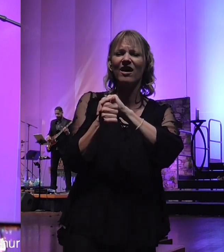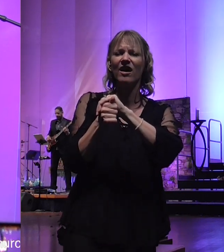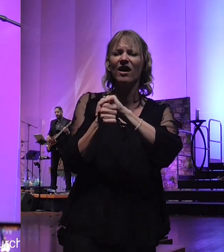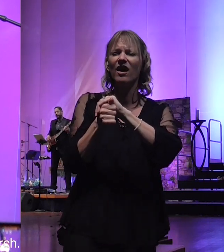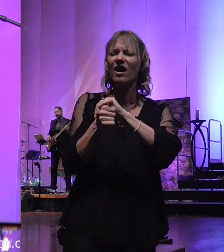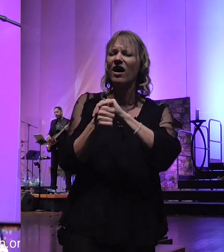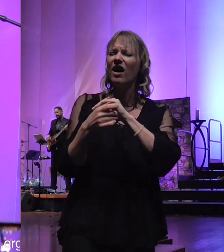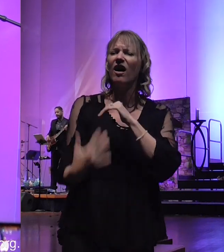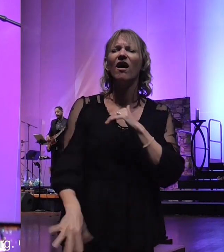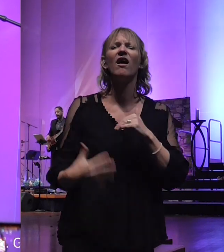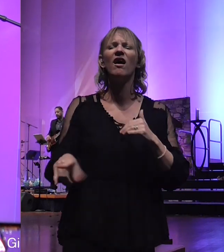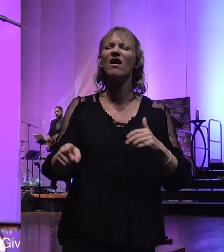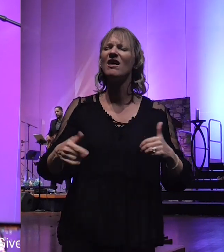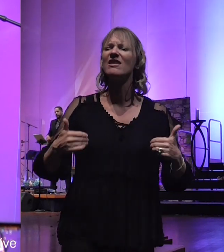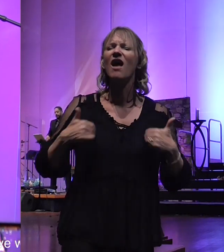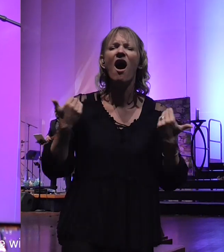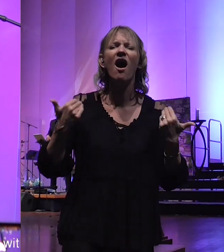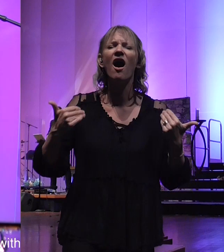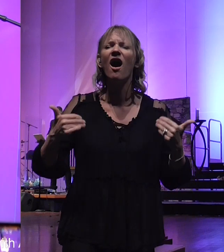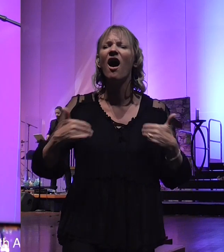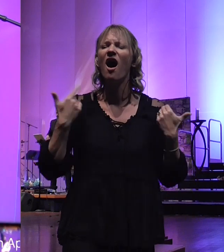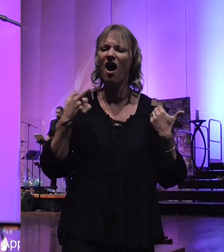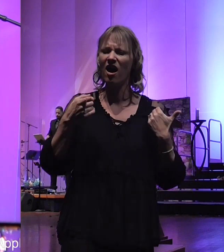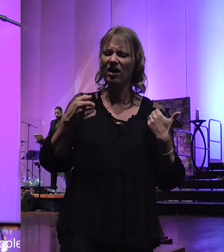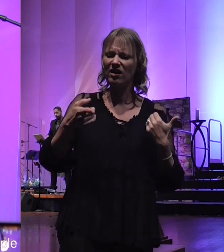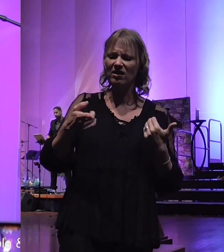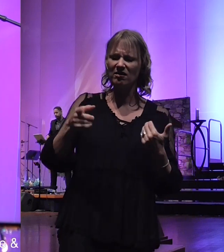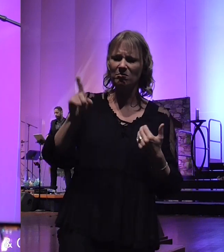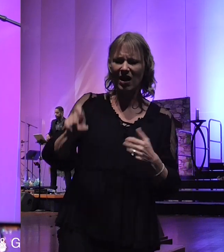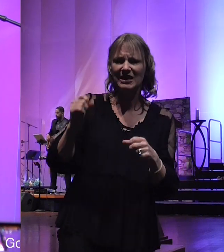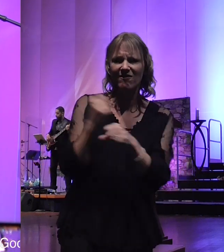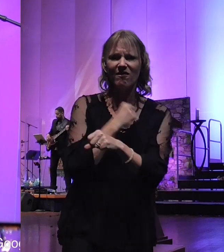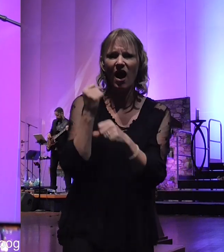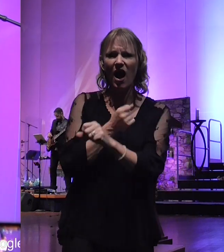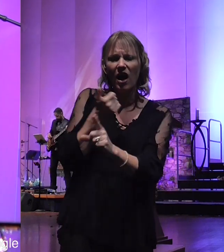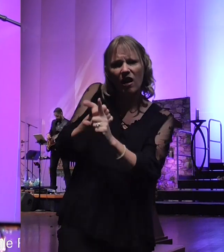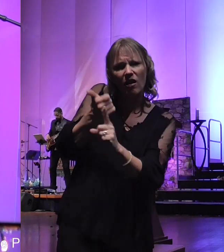so young to fight on my own.